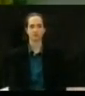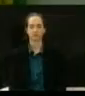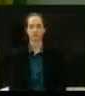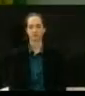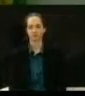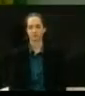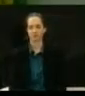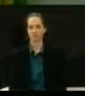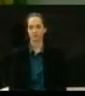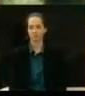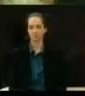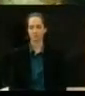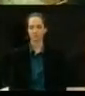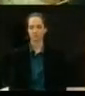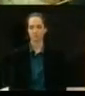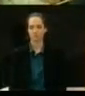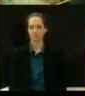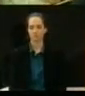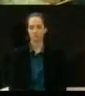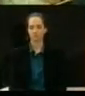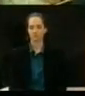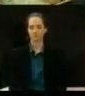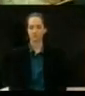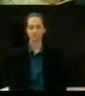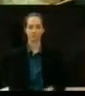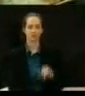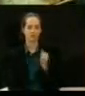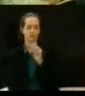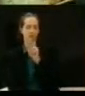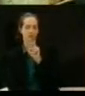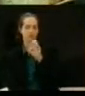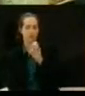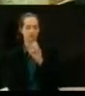Jamie Rowe, 4215 Tazewell Pike.